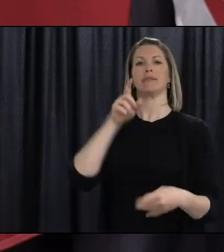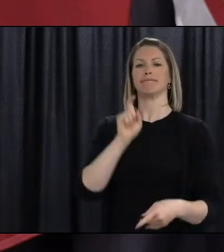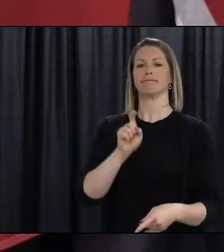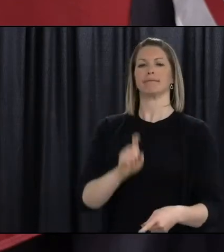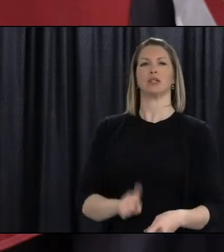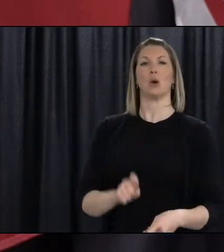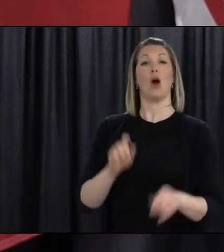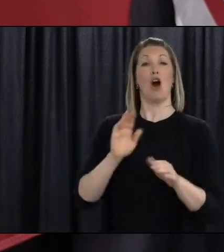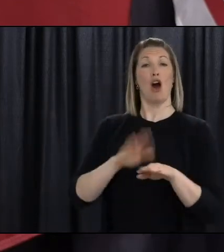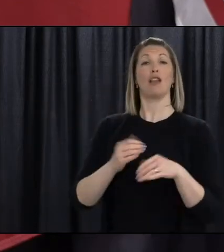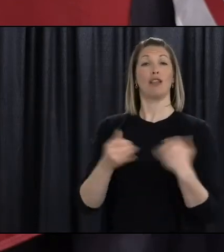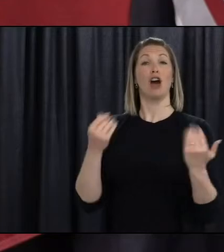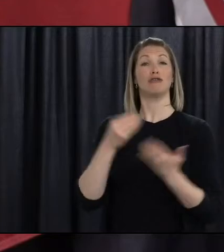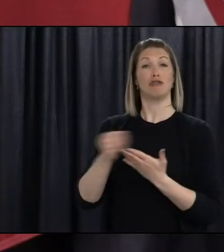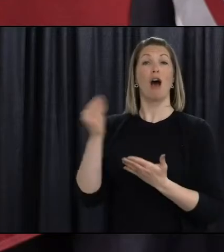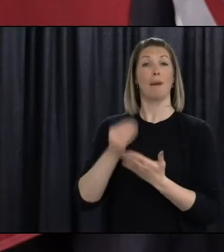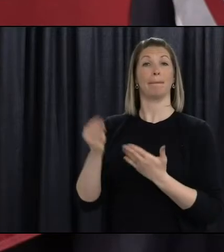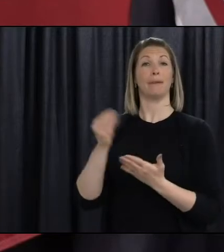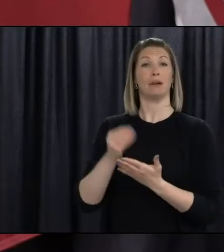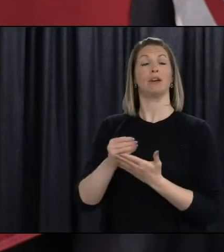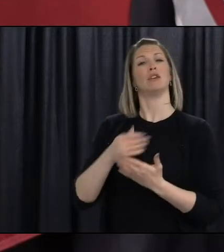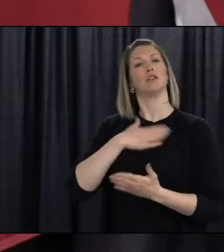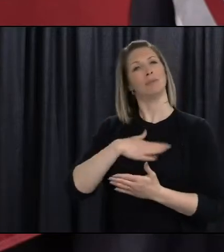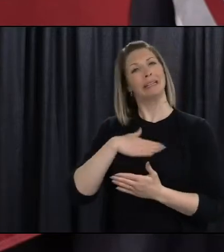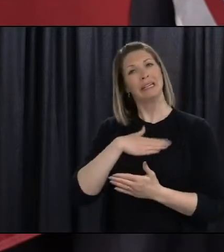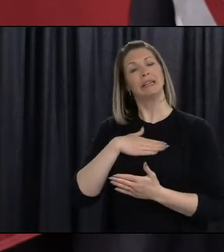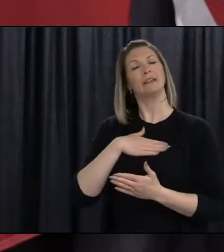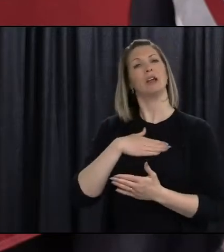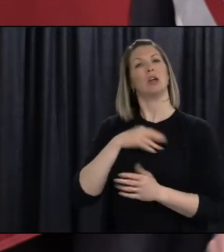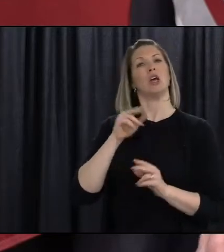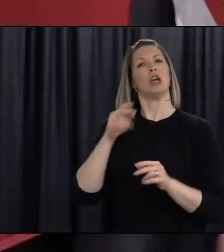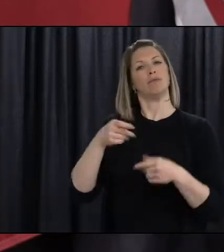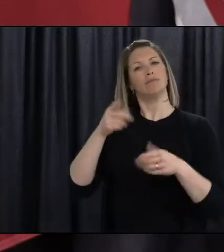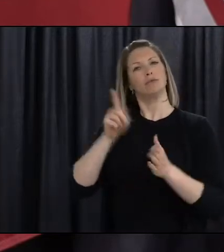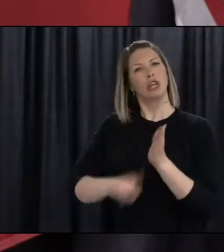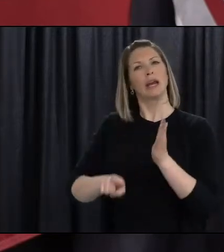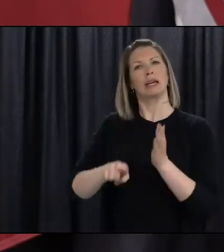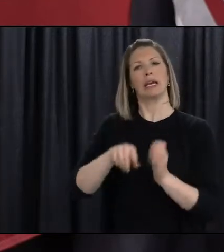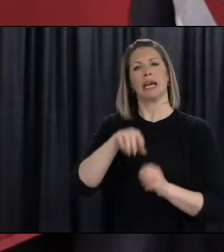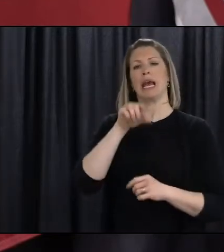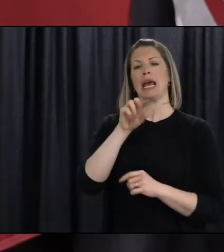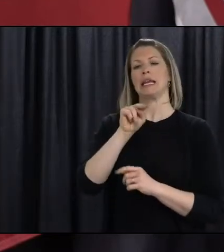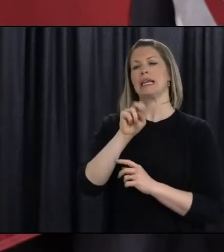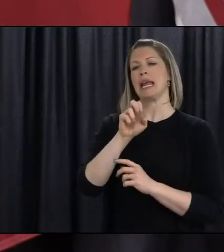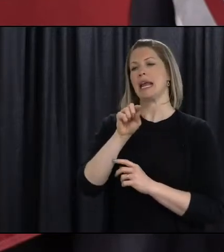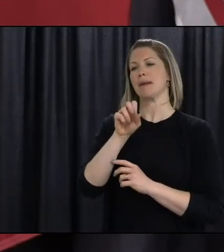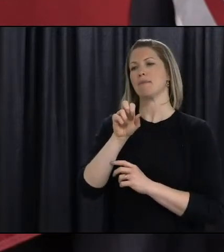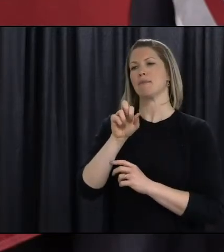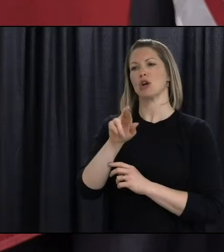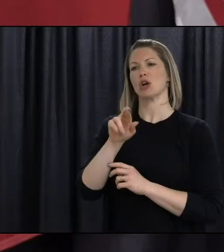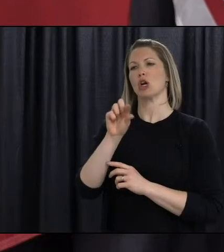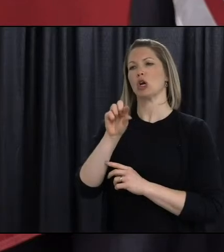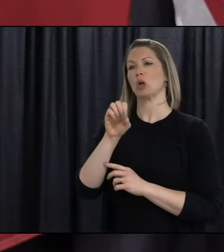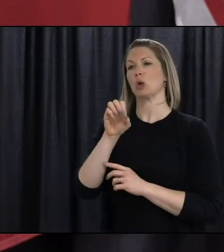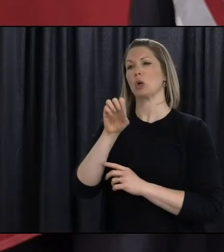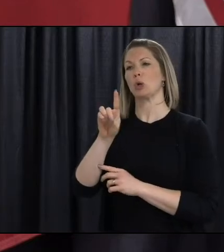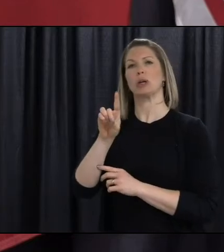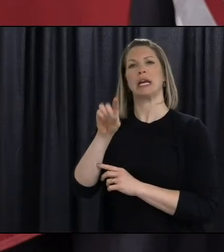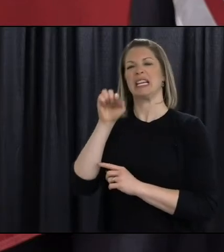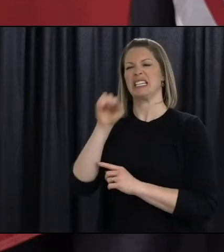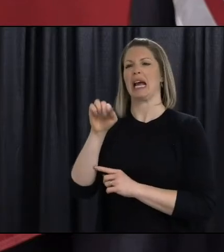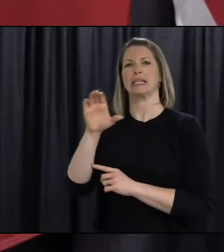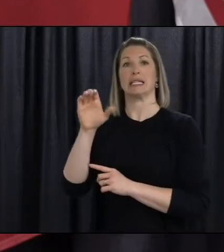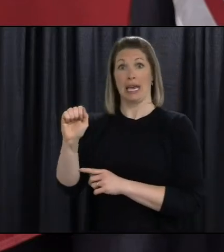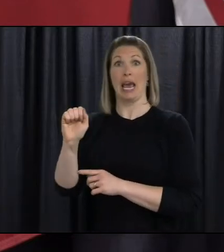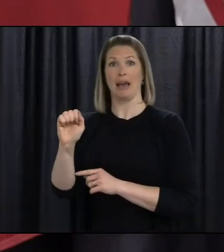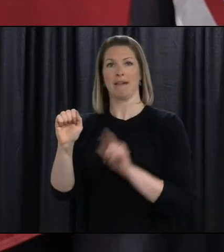briefing, check it out by visiting the neighborgood.ca, and let's support some local businesses. So as we head into